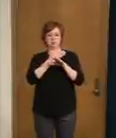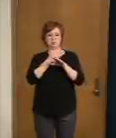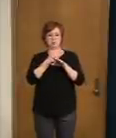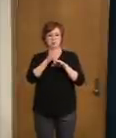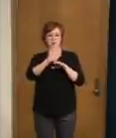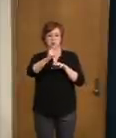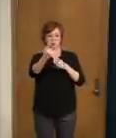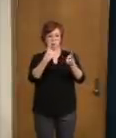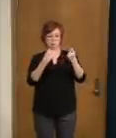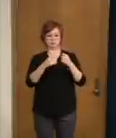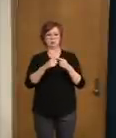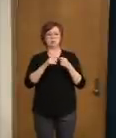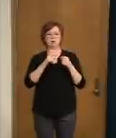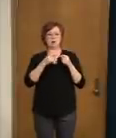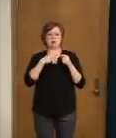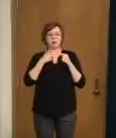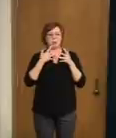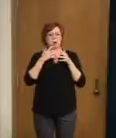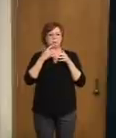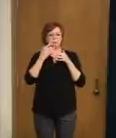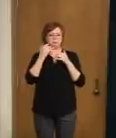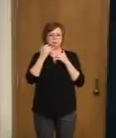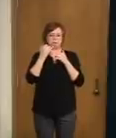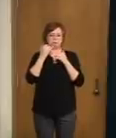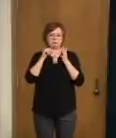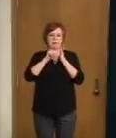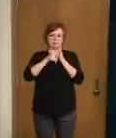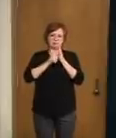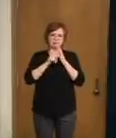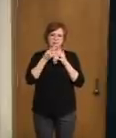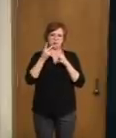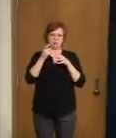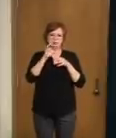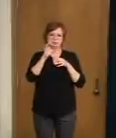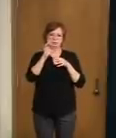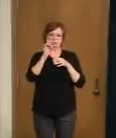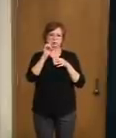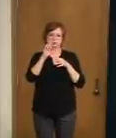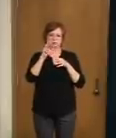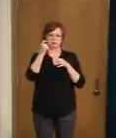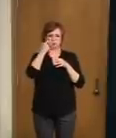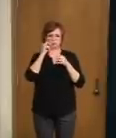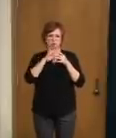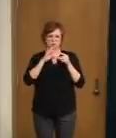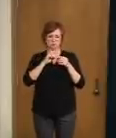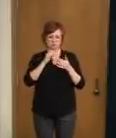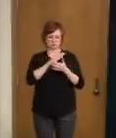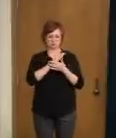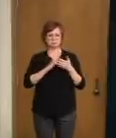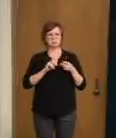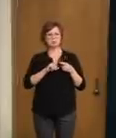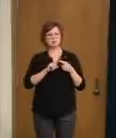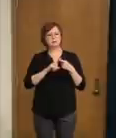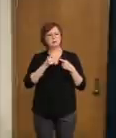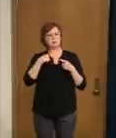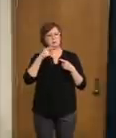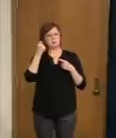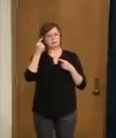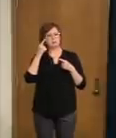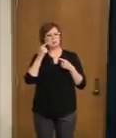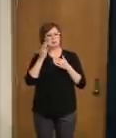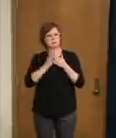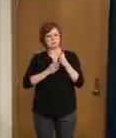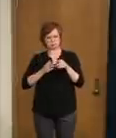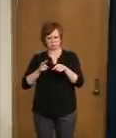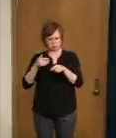to. And certainly, as Derek pointed out, at times we may have some overlap in our allocations where we have some number of small doses in the freezers, but